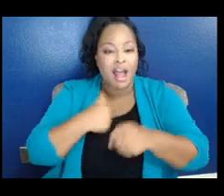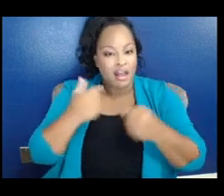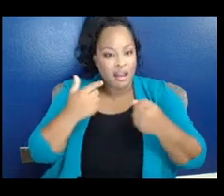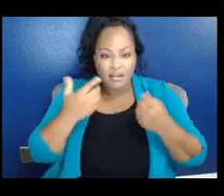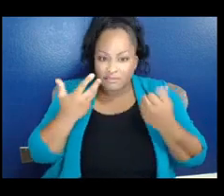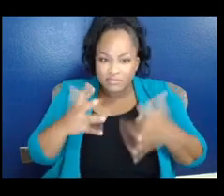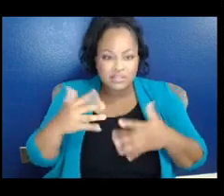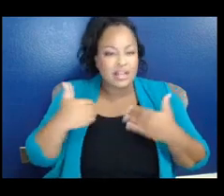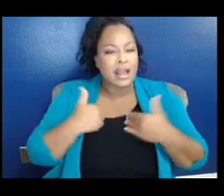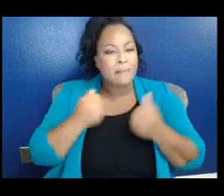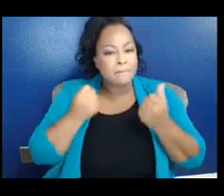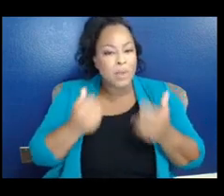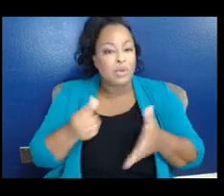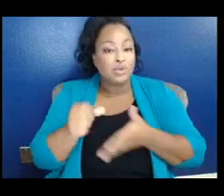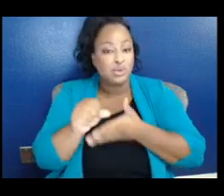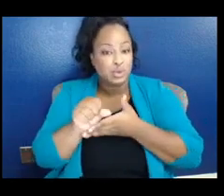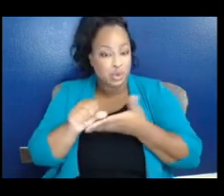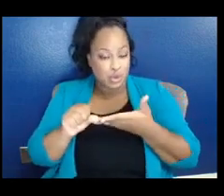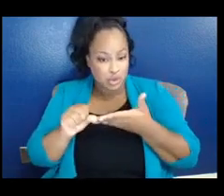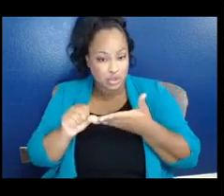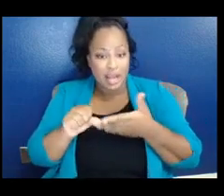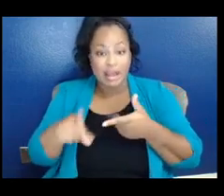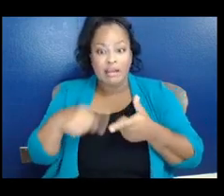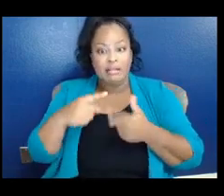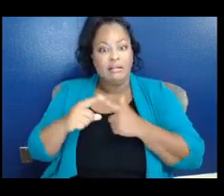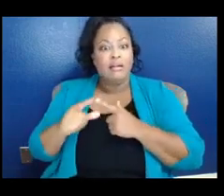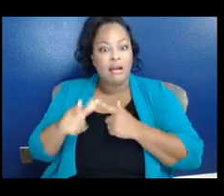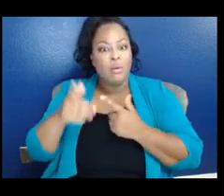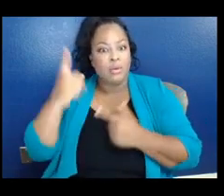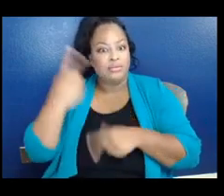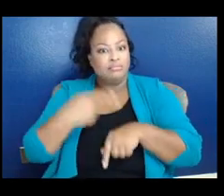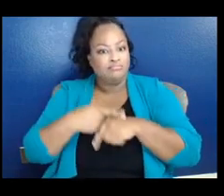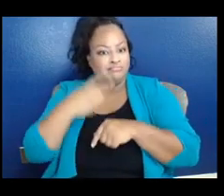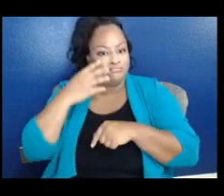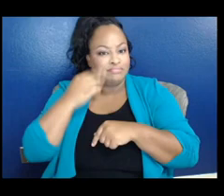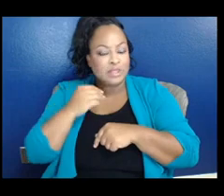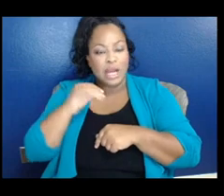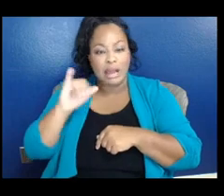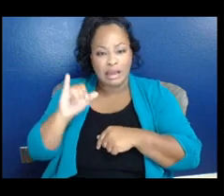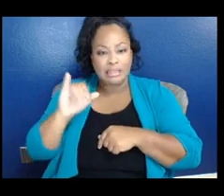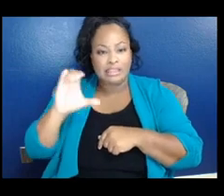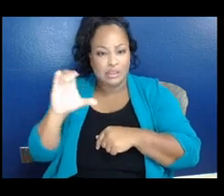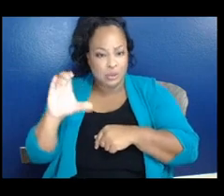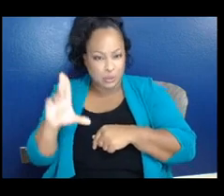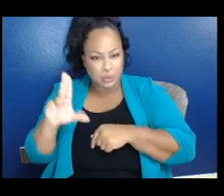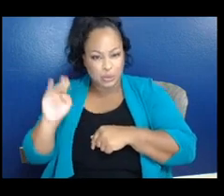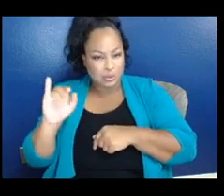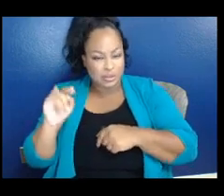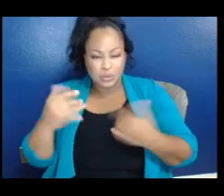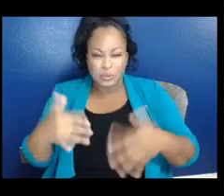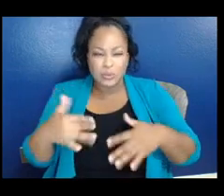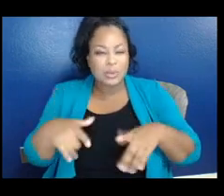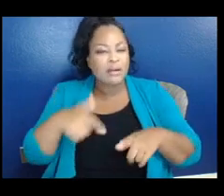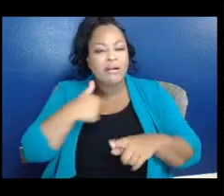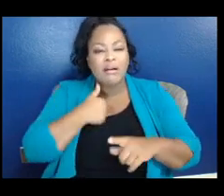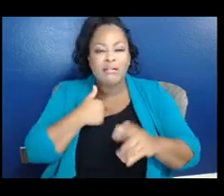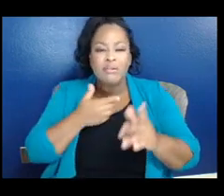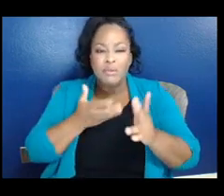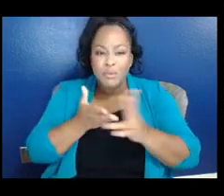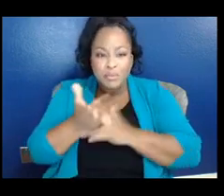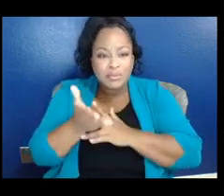had multiple surgeries, one of which landed me in the intensive care unit. And I've been through quite a bit